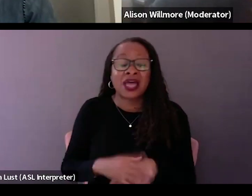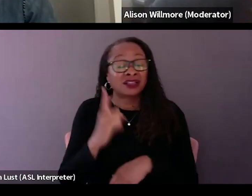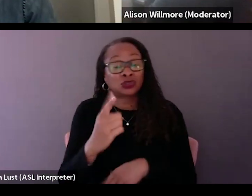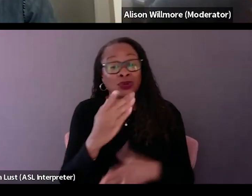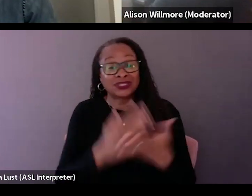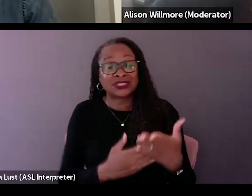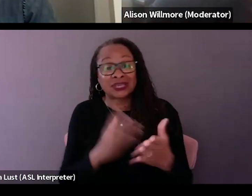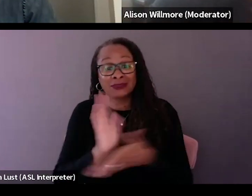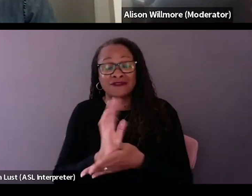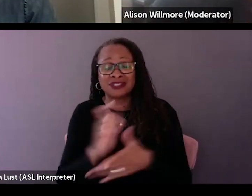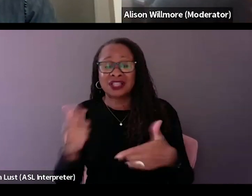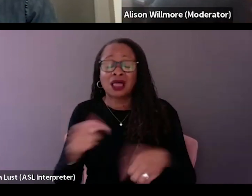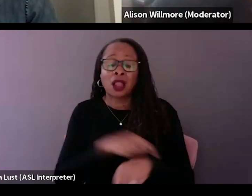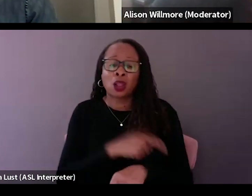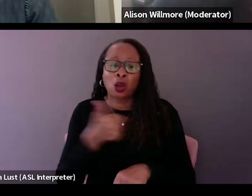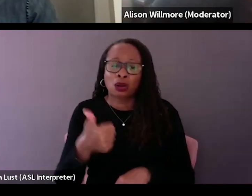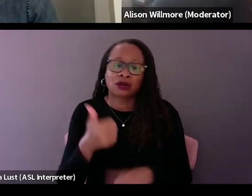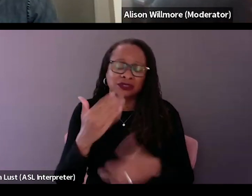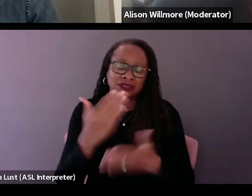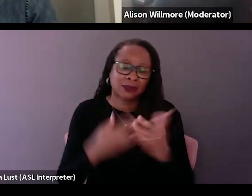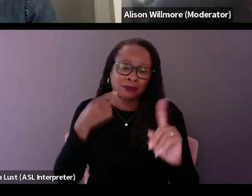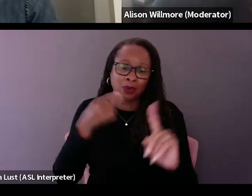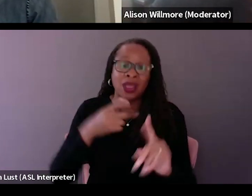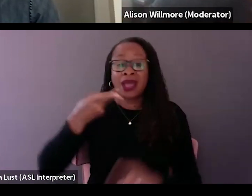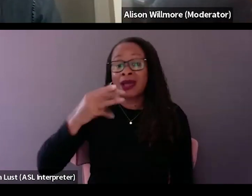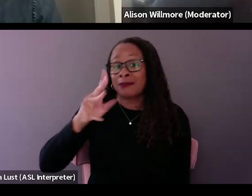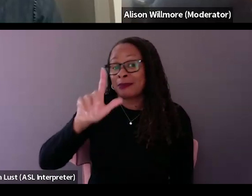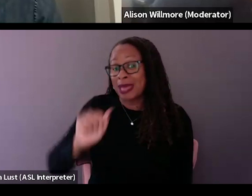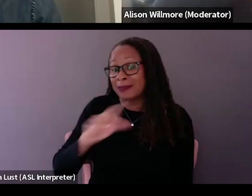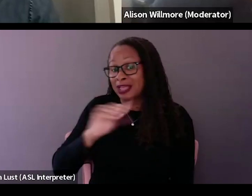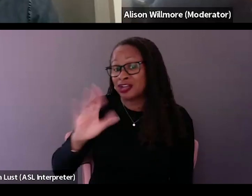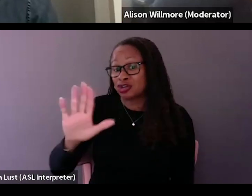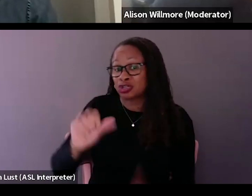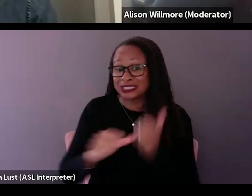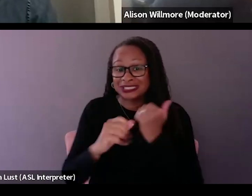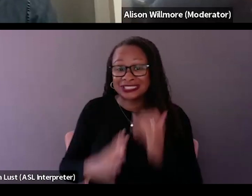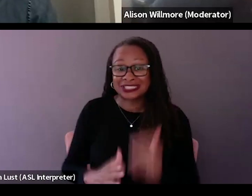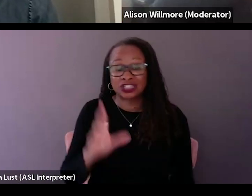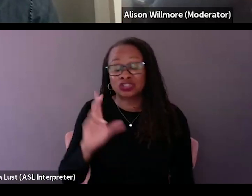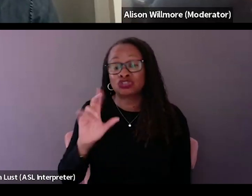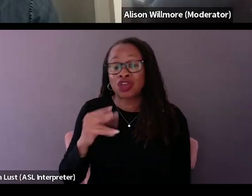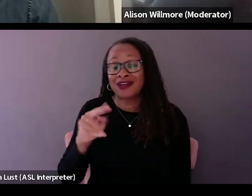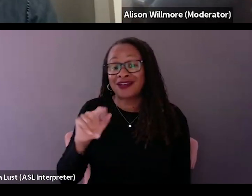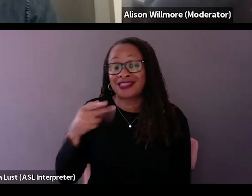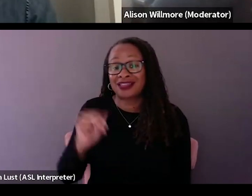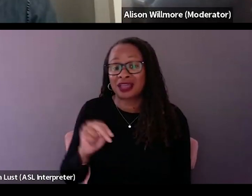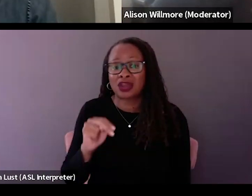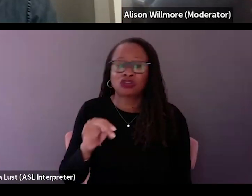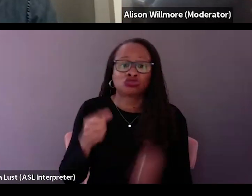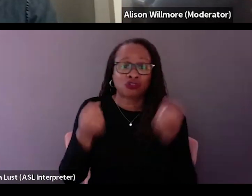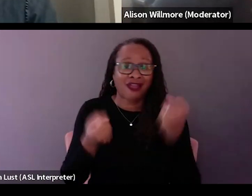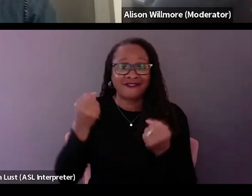her assistant Jonathan are road tripping from Canada down to California. It's right after she went through